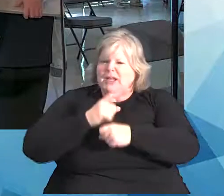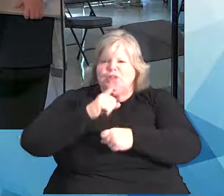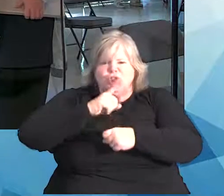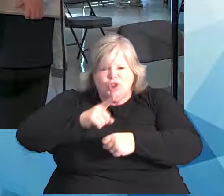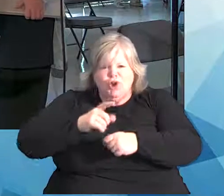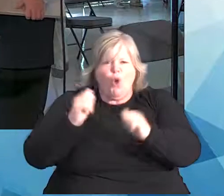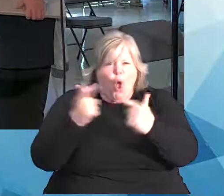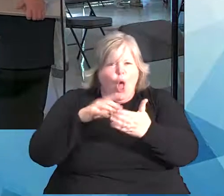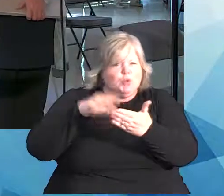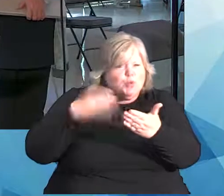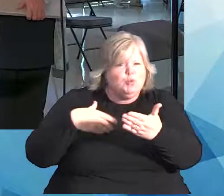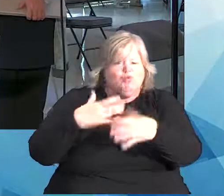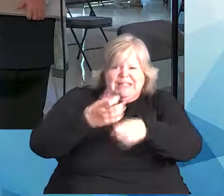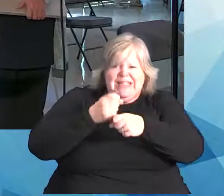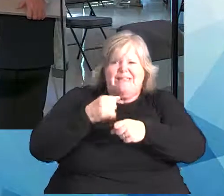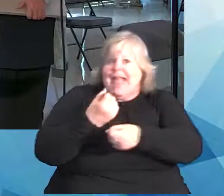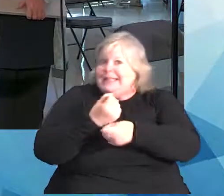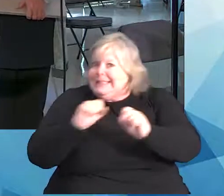meal.